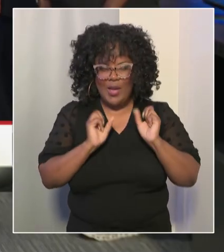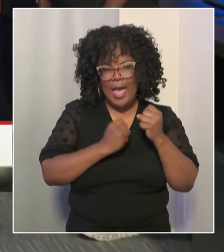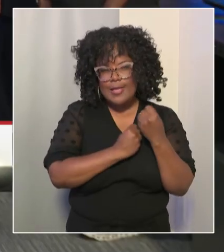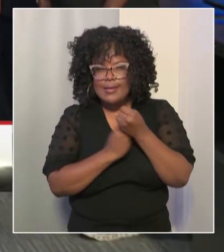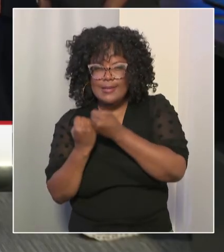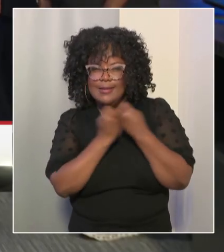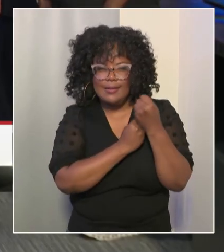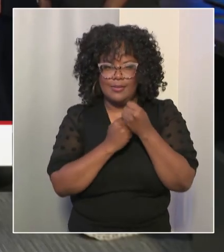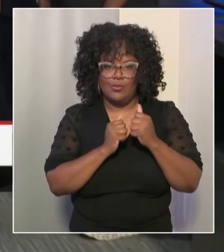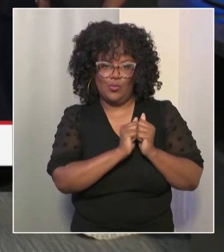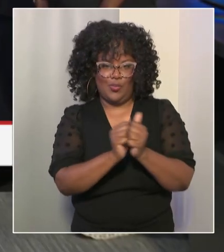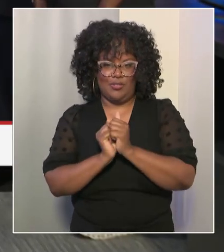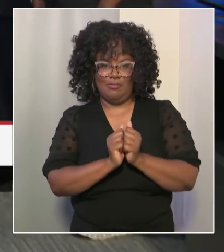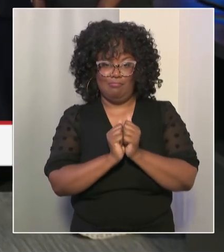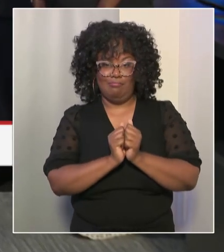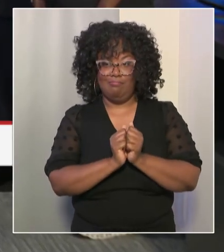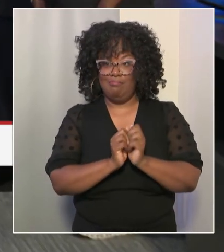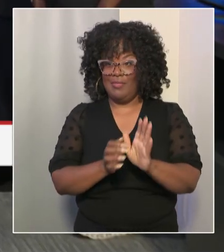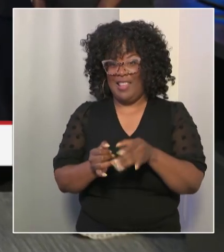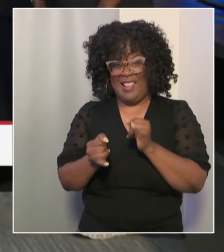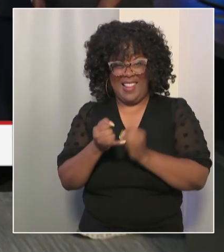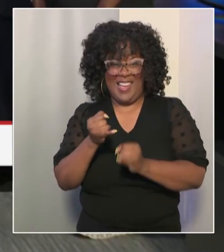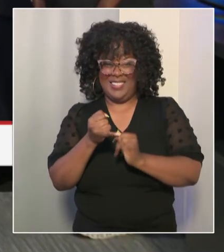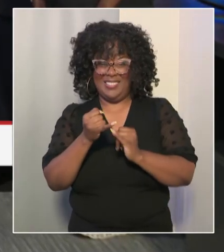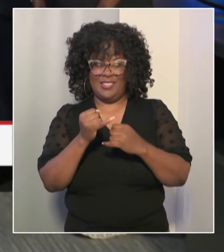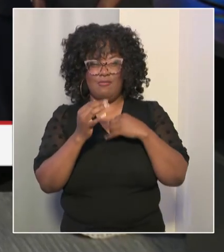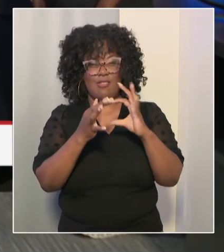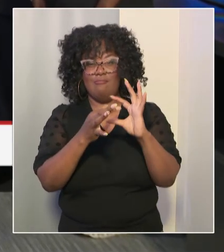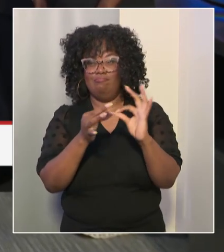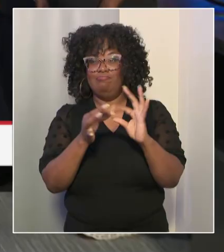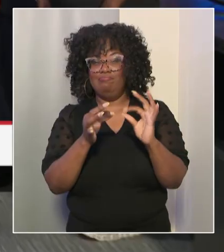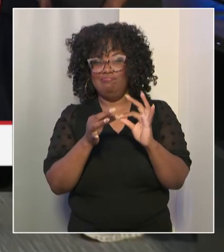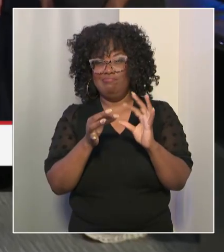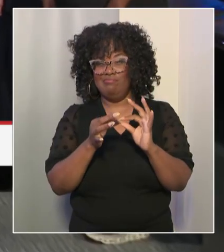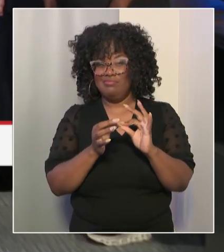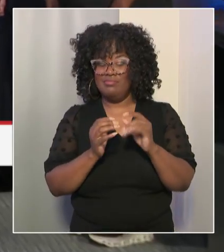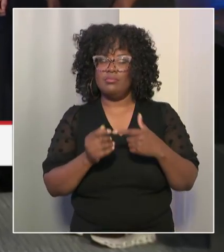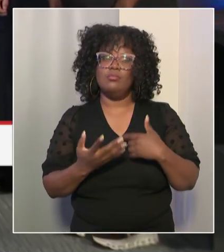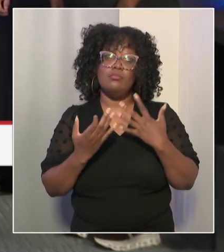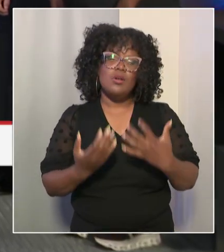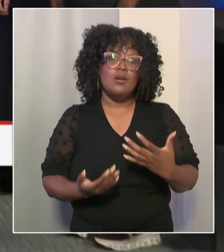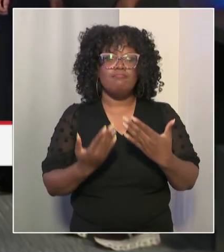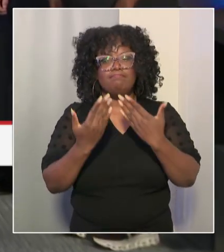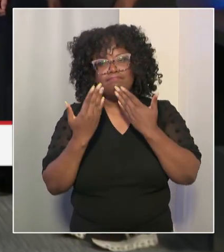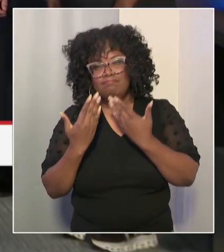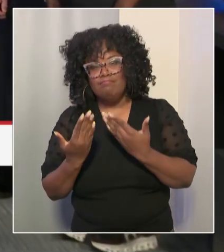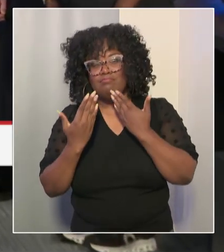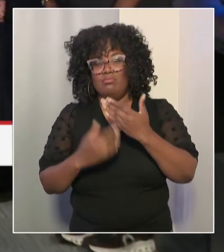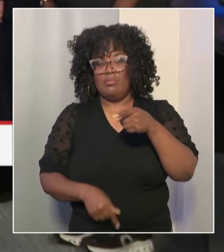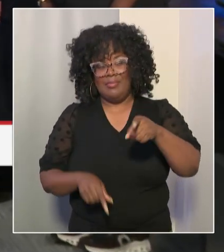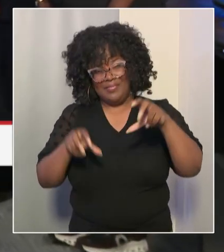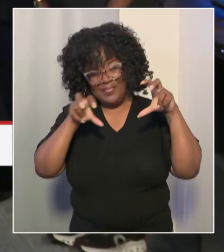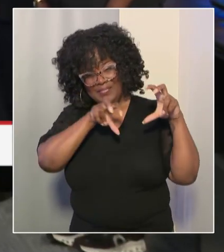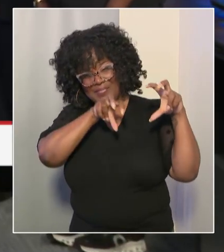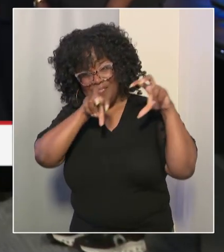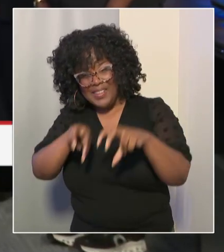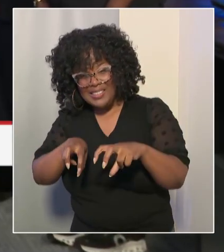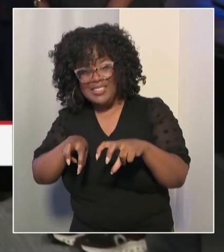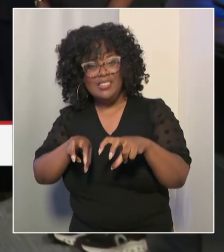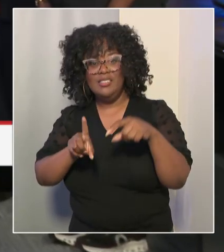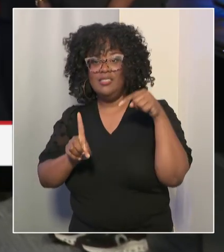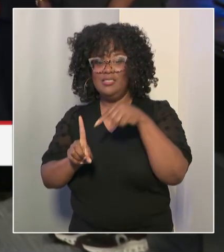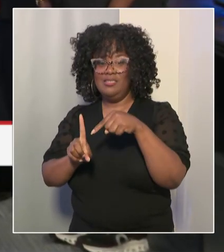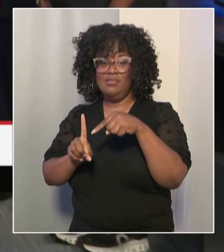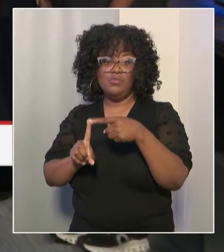be remiss if I didn't take this opportunity to express OUC's appreciation for the investments made by Mayor Bowser that made today